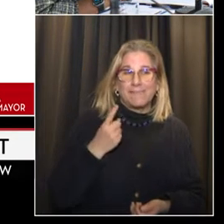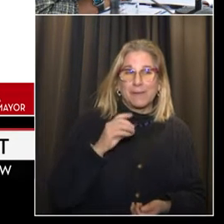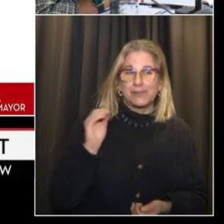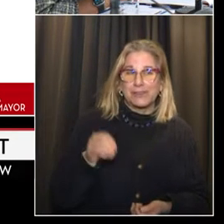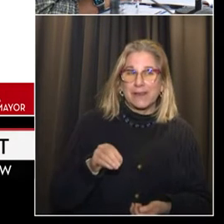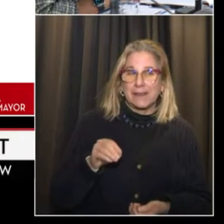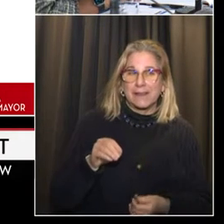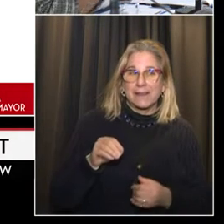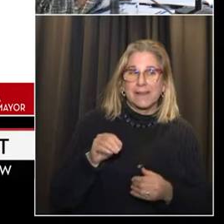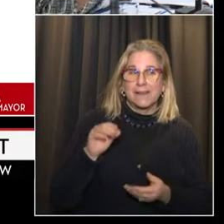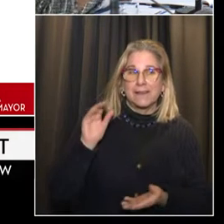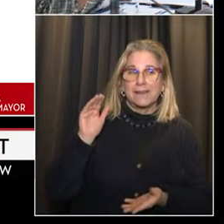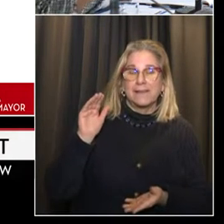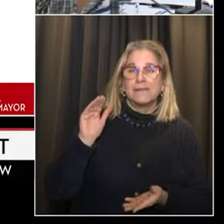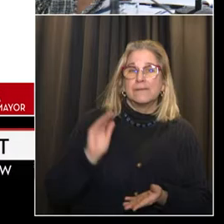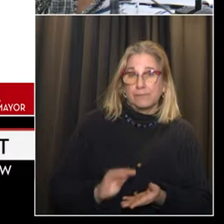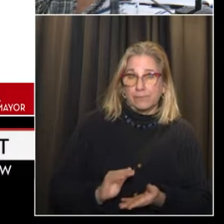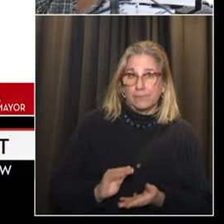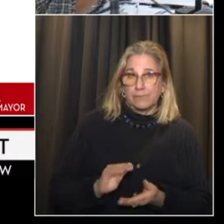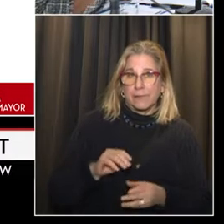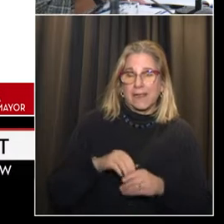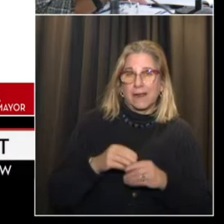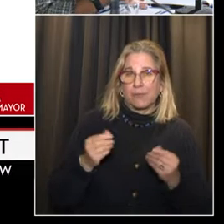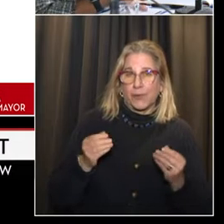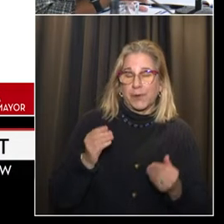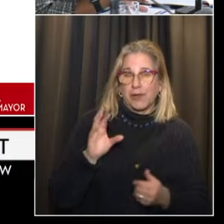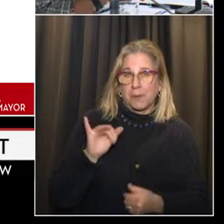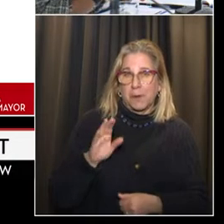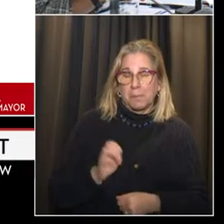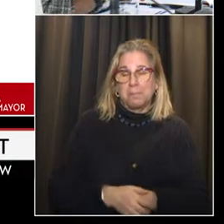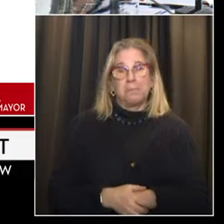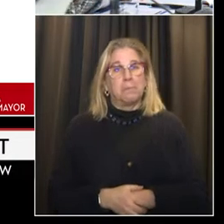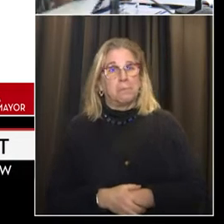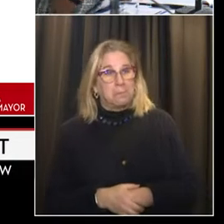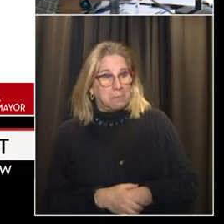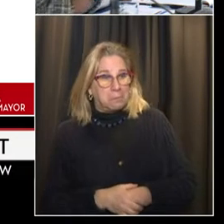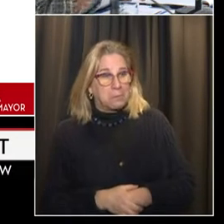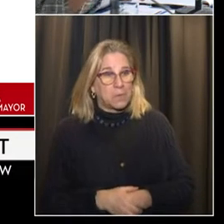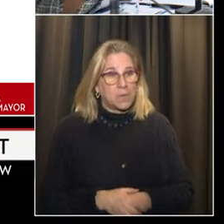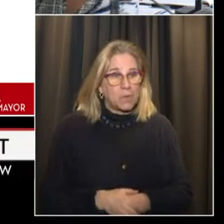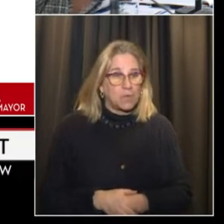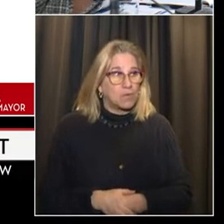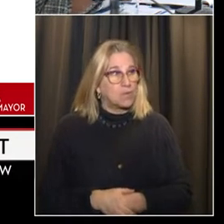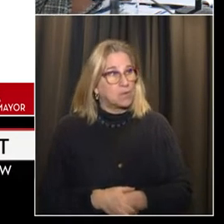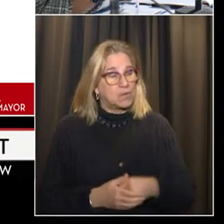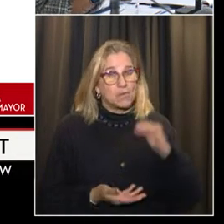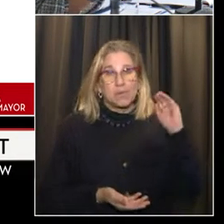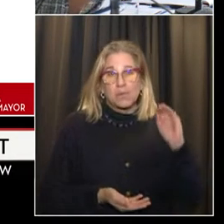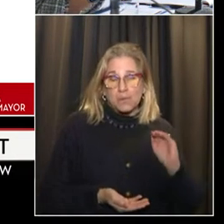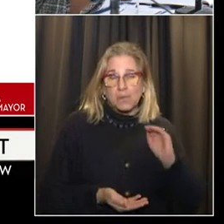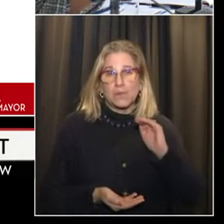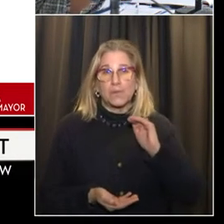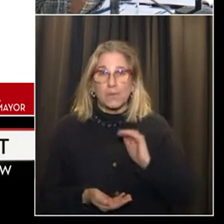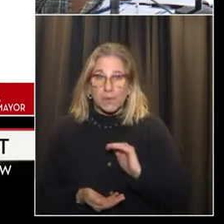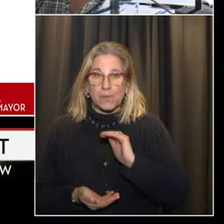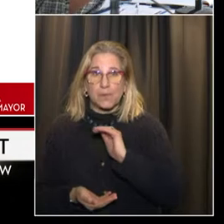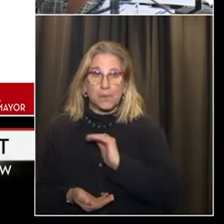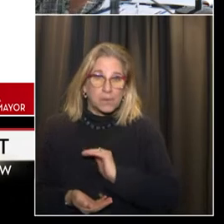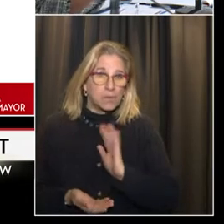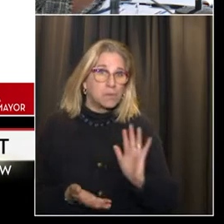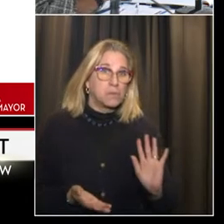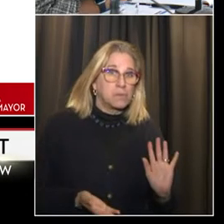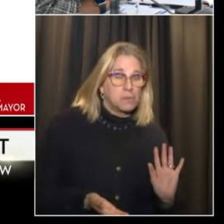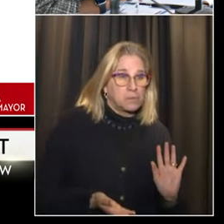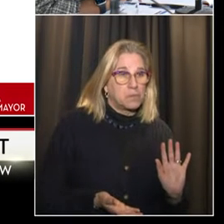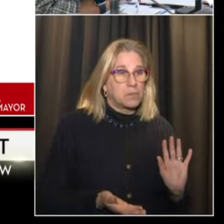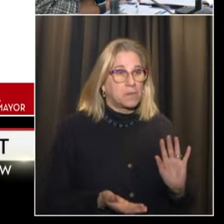property crime. And then the same trends that we just pointed out in the overall picture of the 30-60 we're seeing